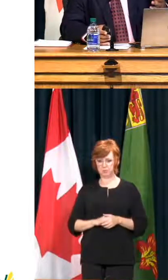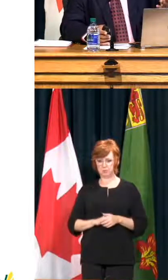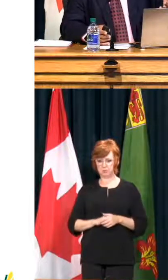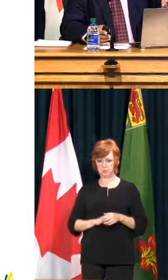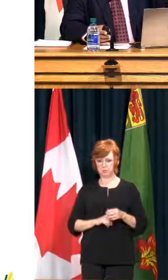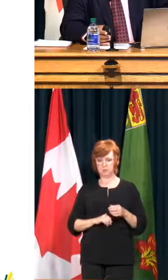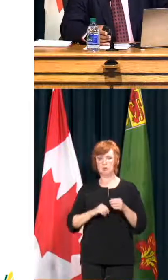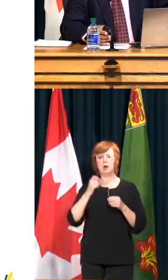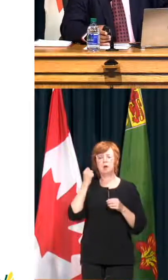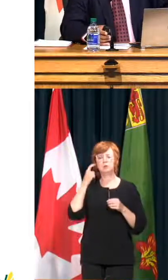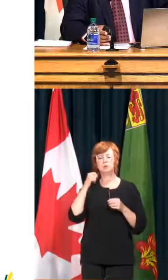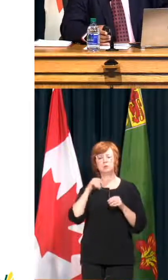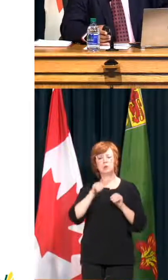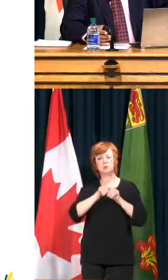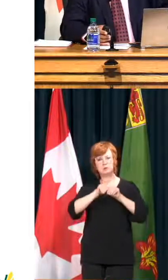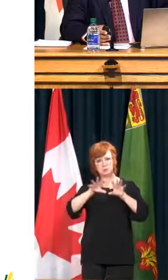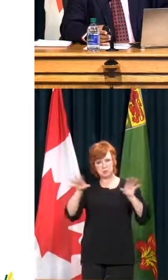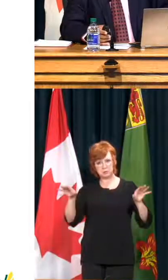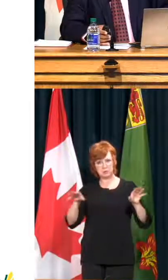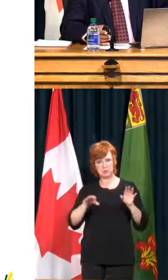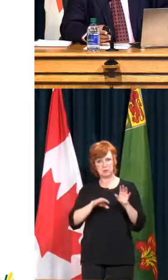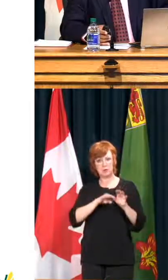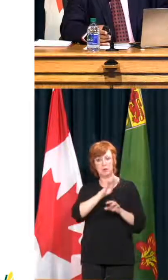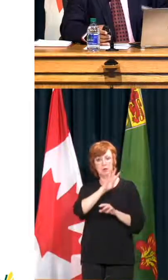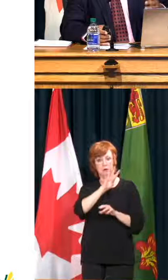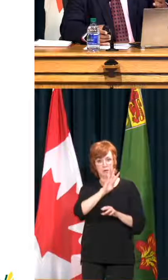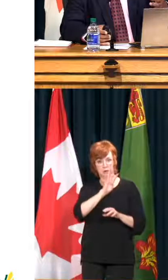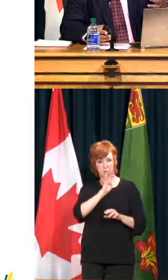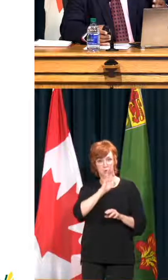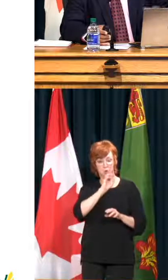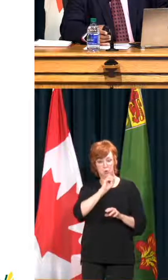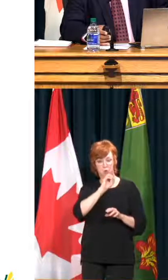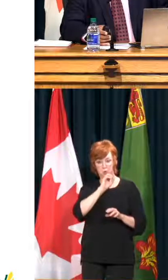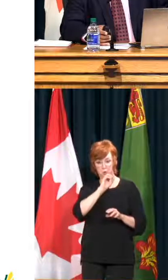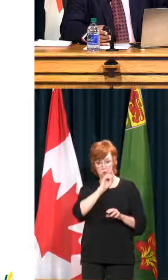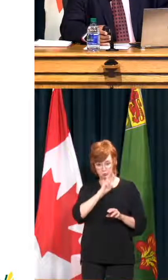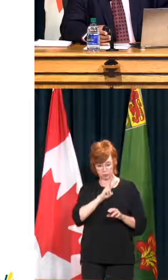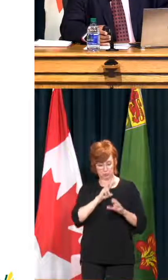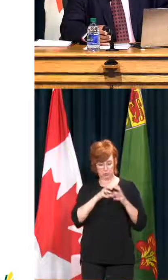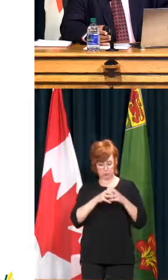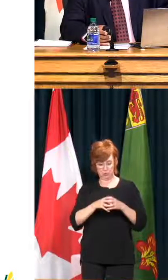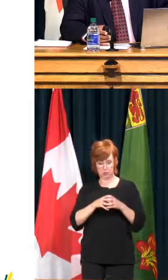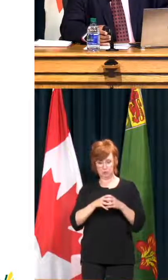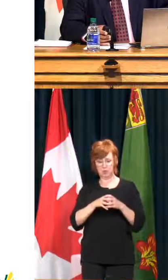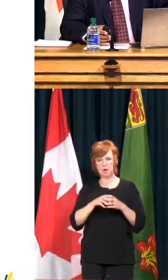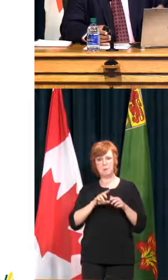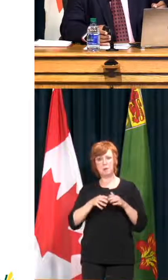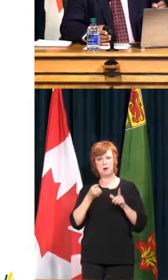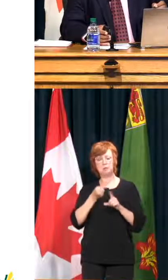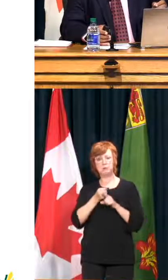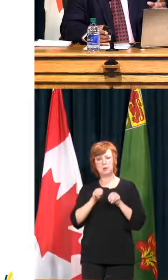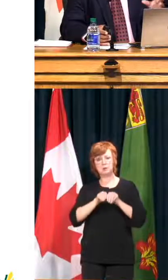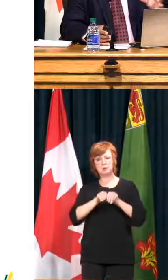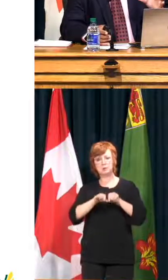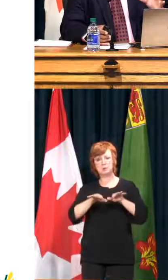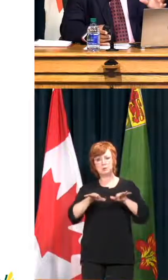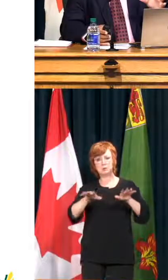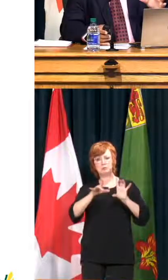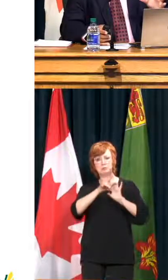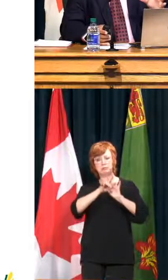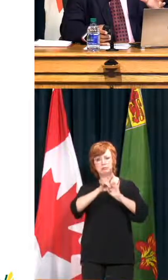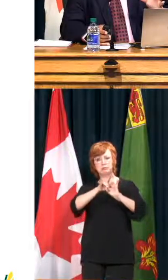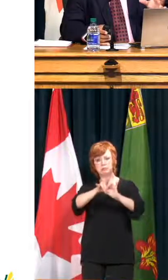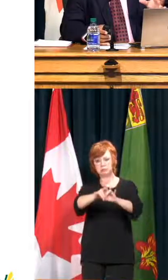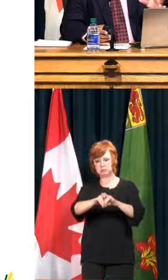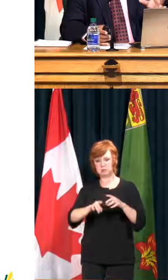In the PA area, for example, 6 cases have generated more than 100 contacts. And what we've seen is that each case is generating more